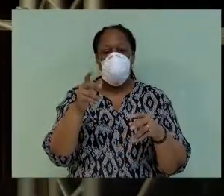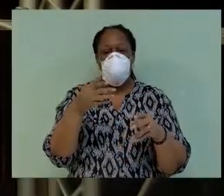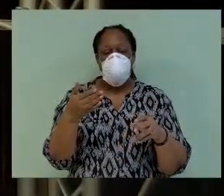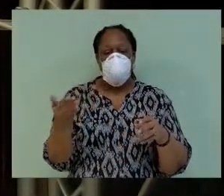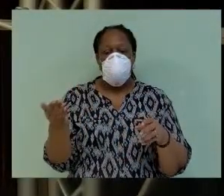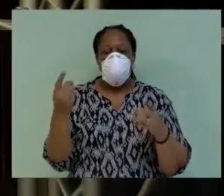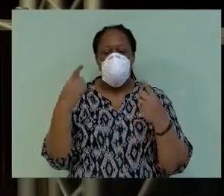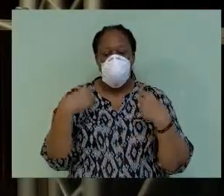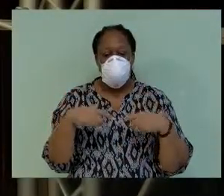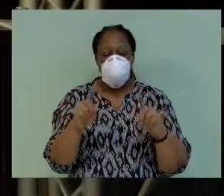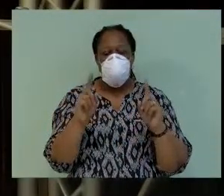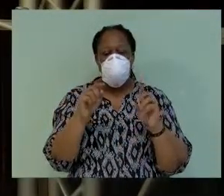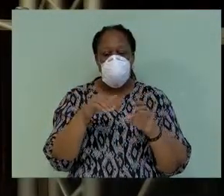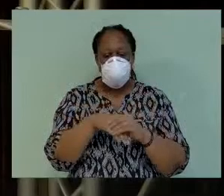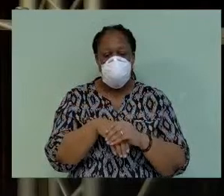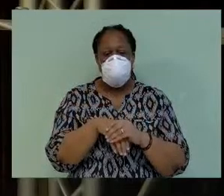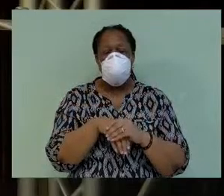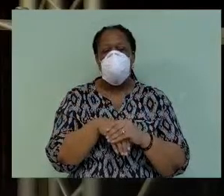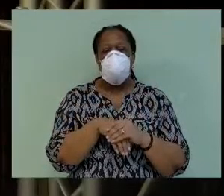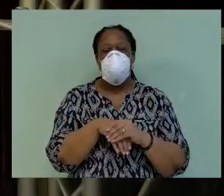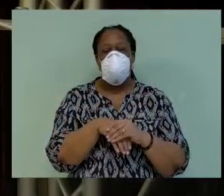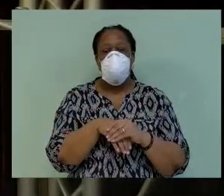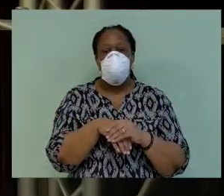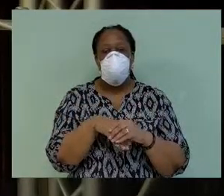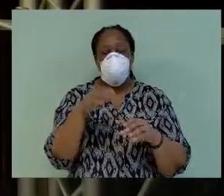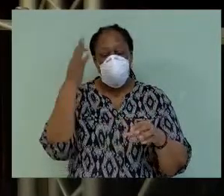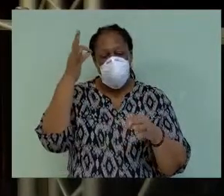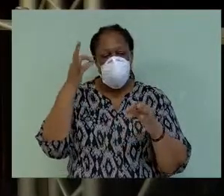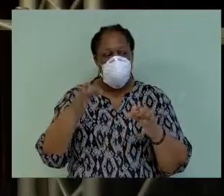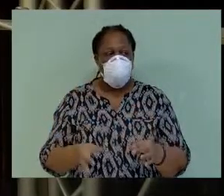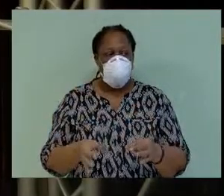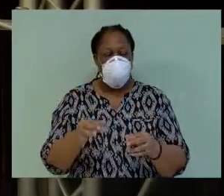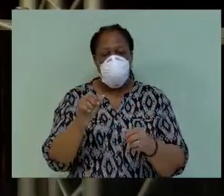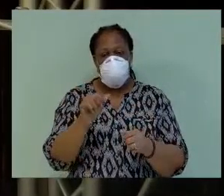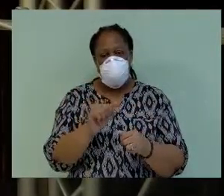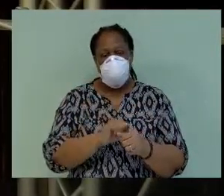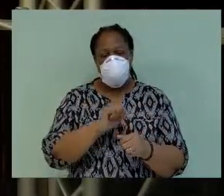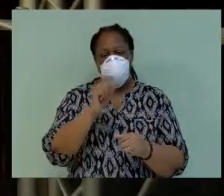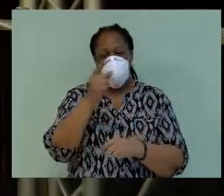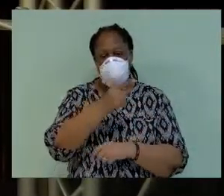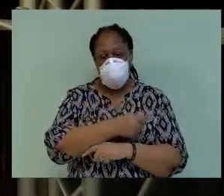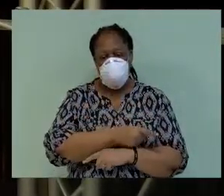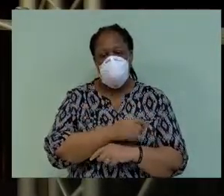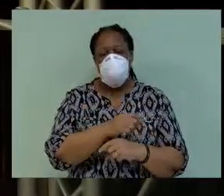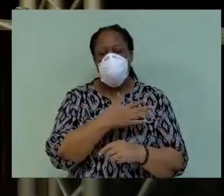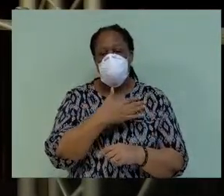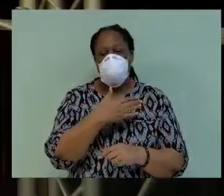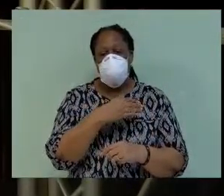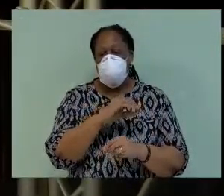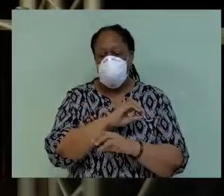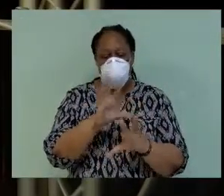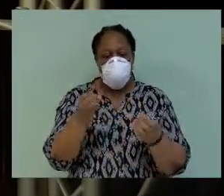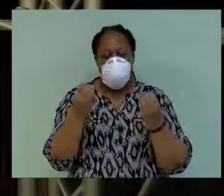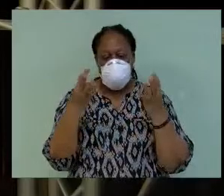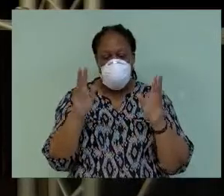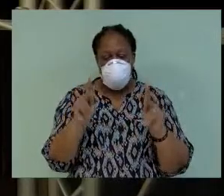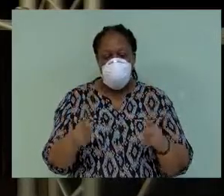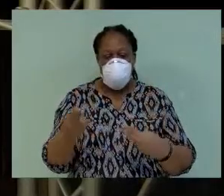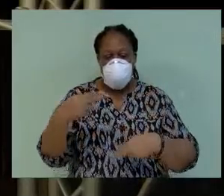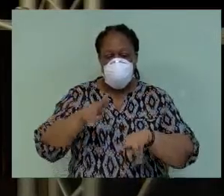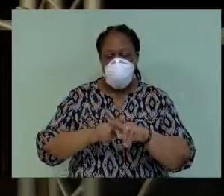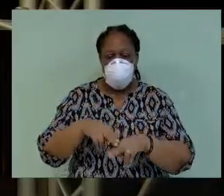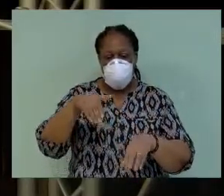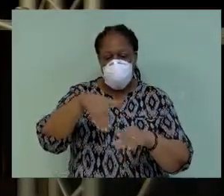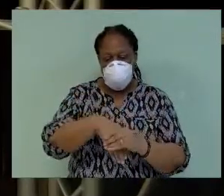the congestion outside the courthouse and in Independence Square. Once a criminal case is